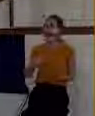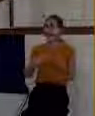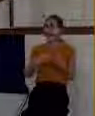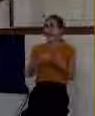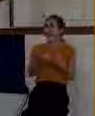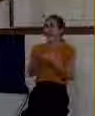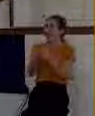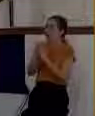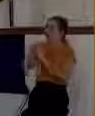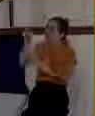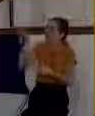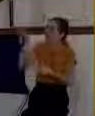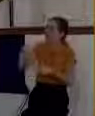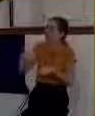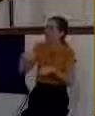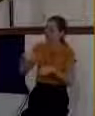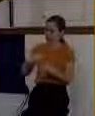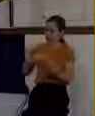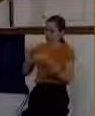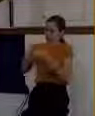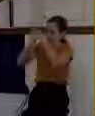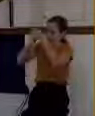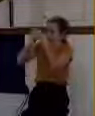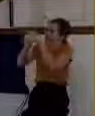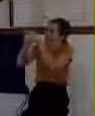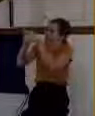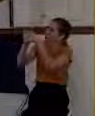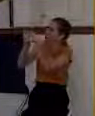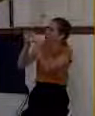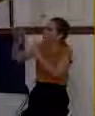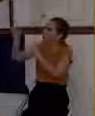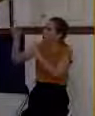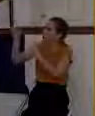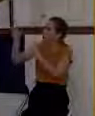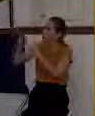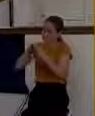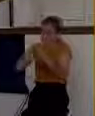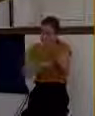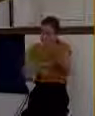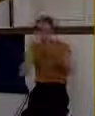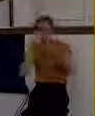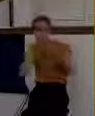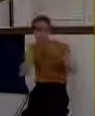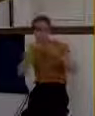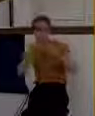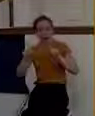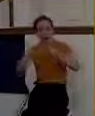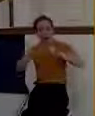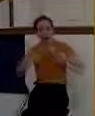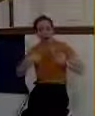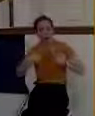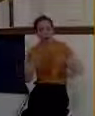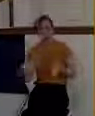in death and burial that I also will have a resurrection. Save me, Lord Jesus. Make me your